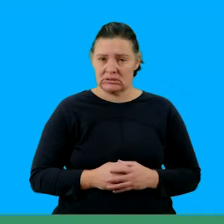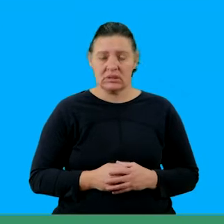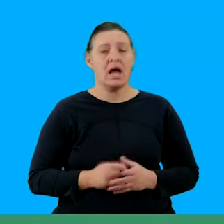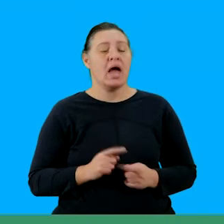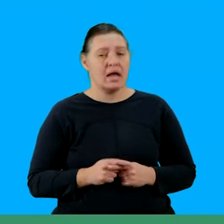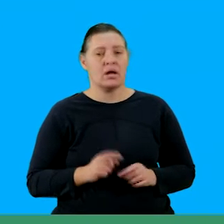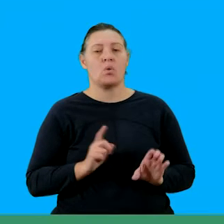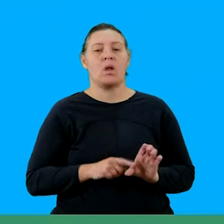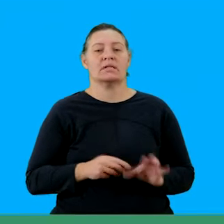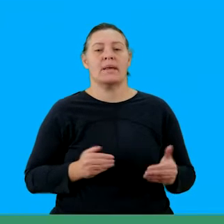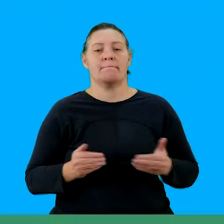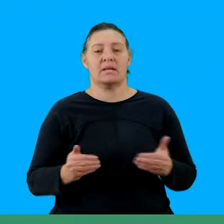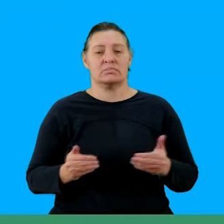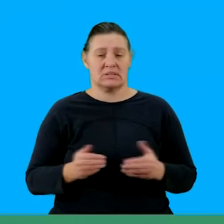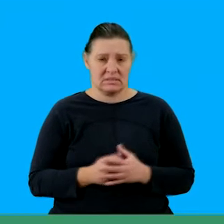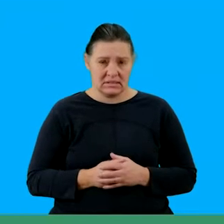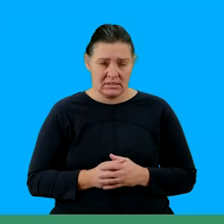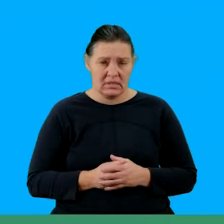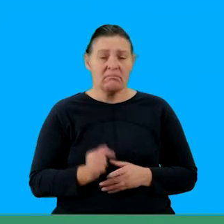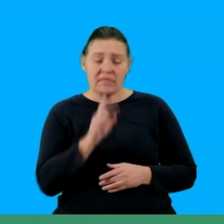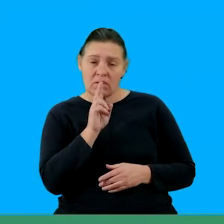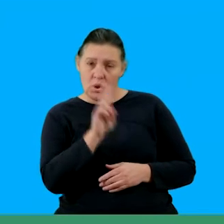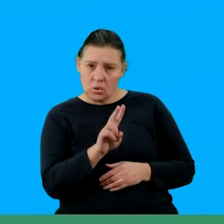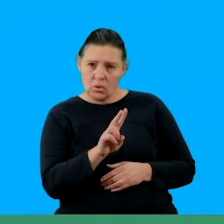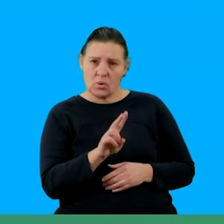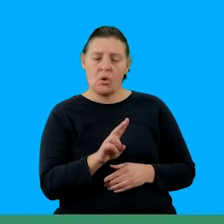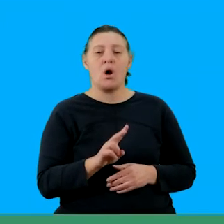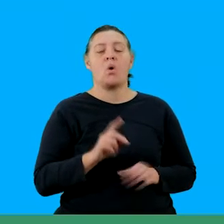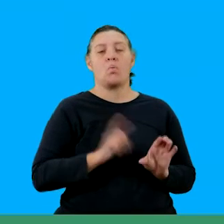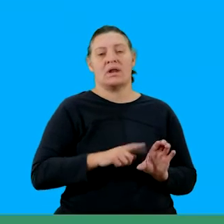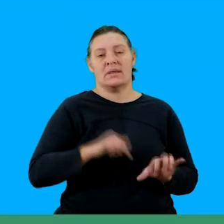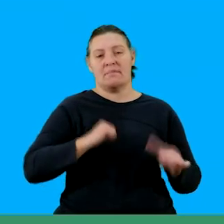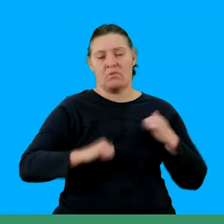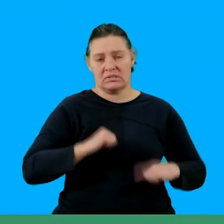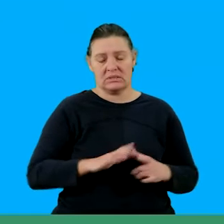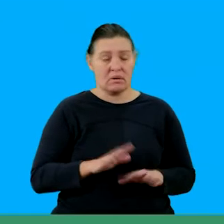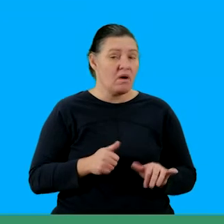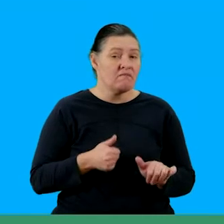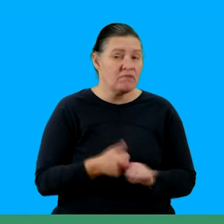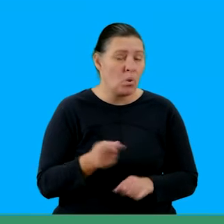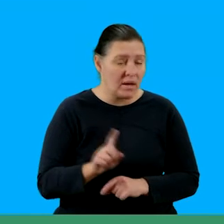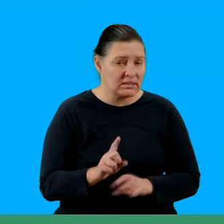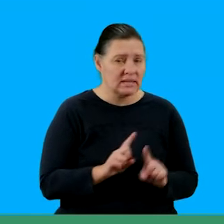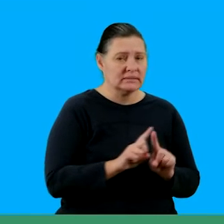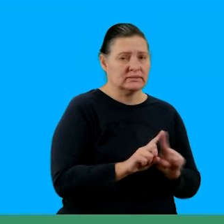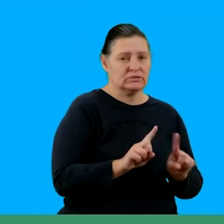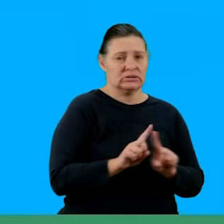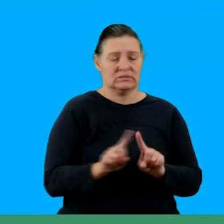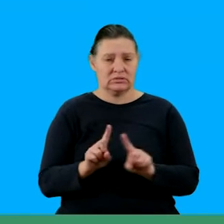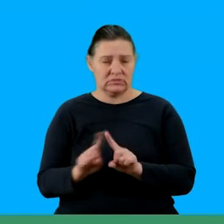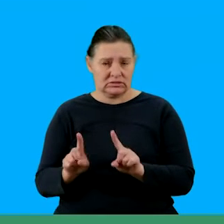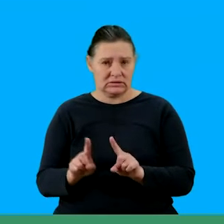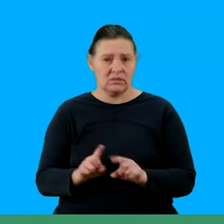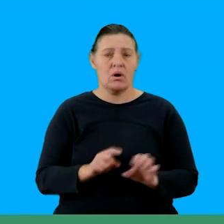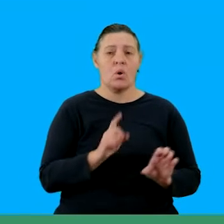look into quality management. Then we will look into quality performance. Then what follows is the difference between